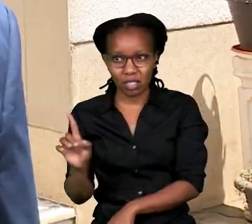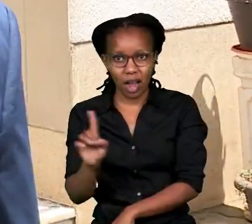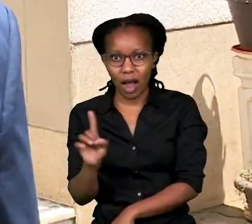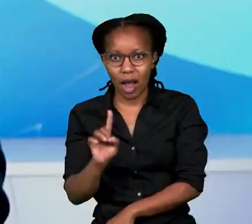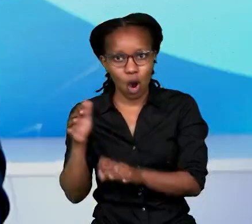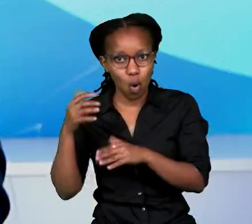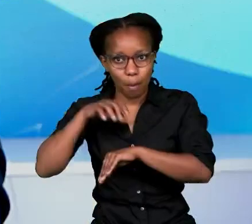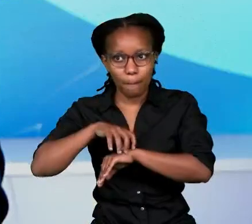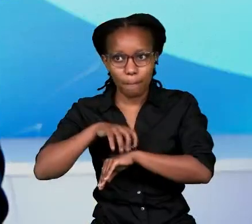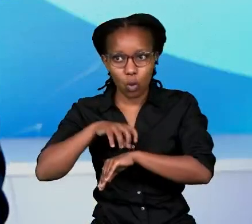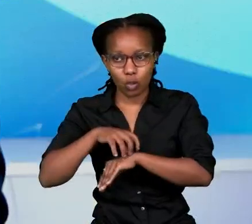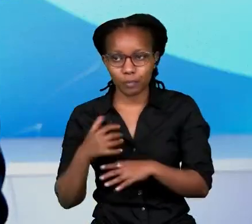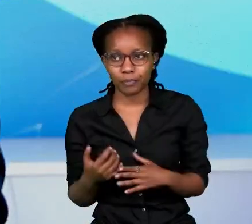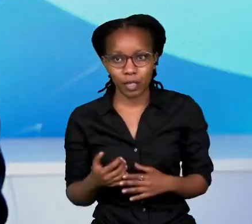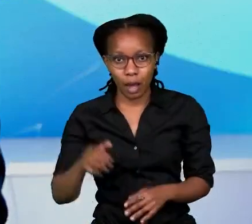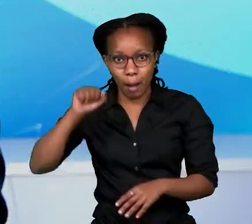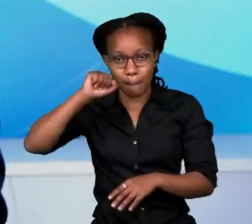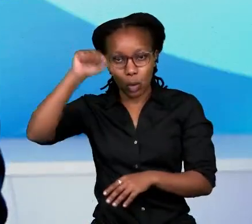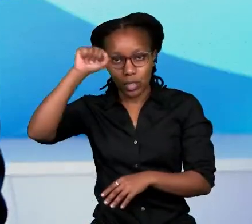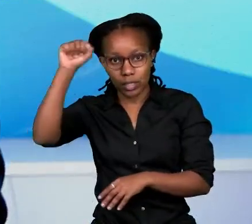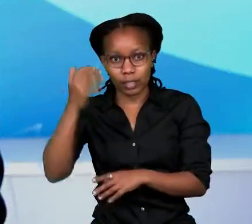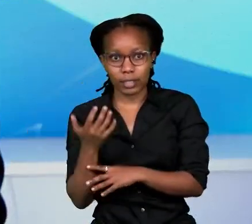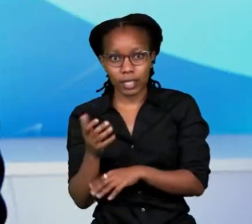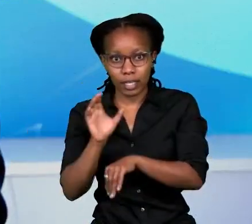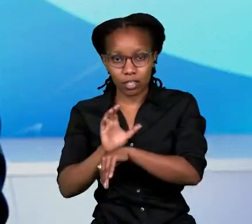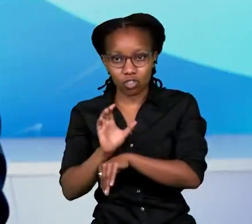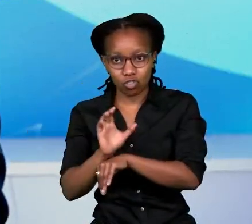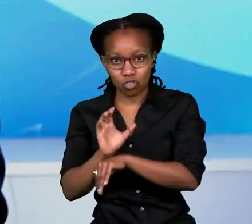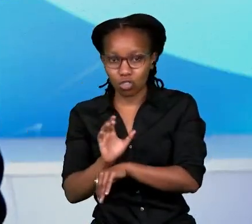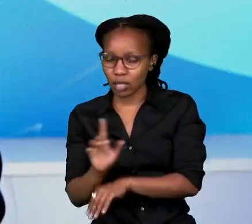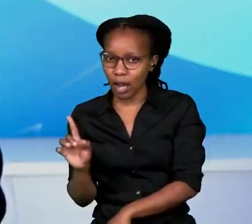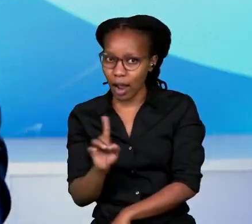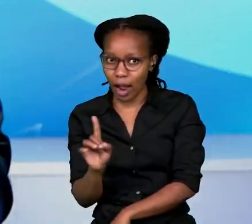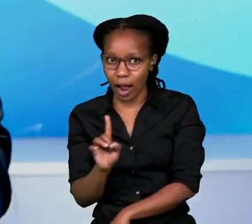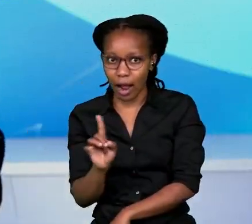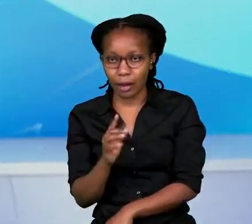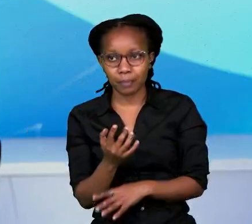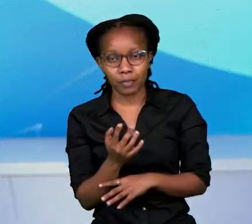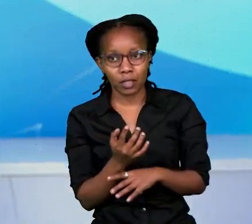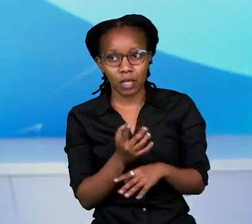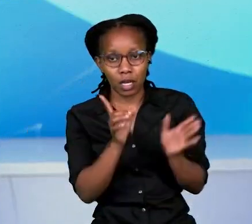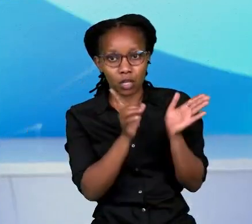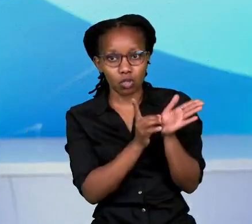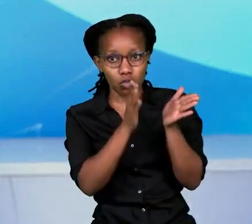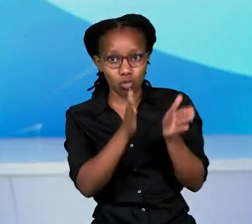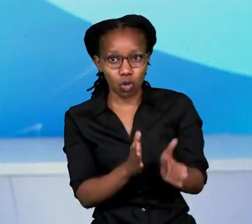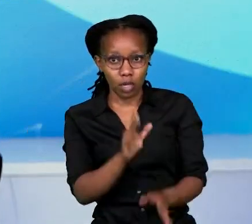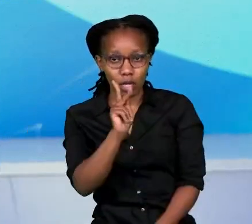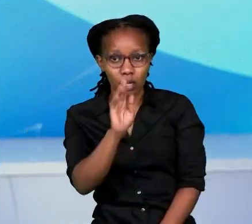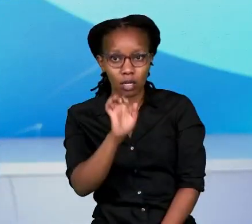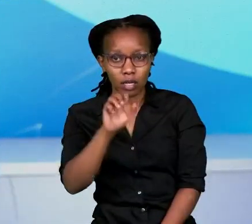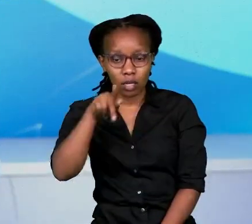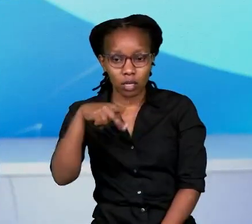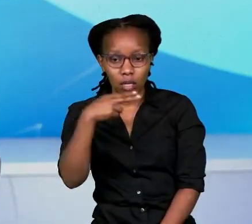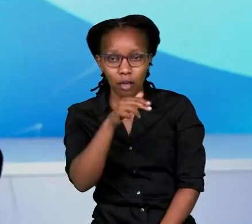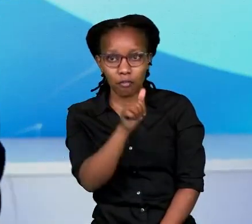misikiti. Siasa zifanywe ndani ya makanisa. Bishop Dr. Kefa Omai from the Redeemed Gospel Church.